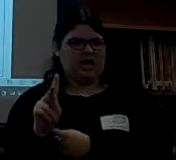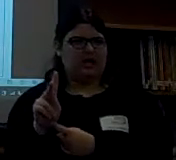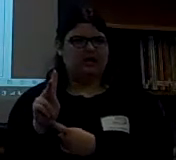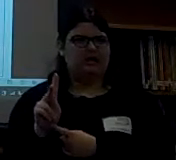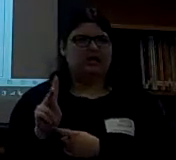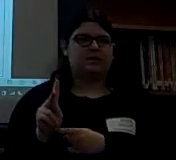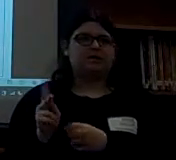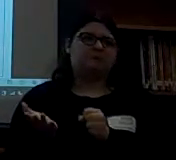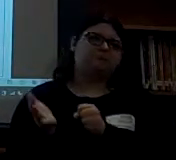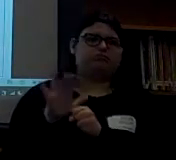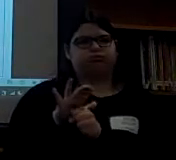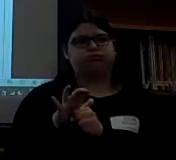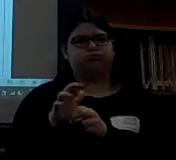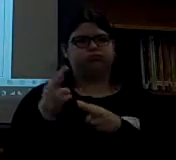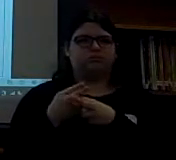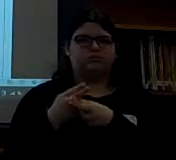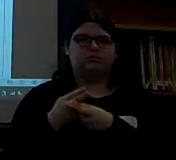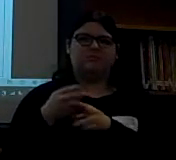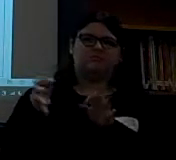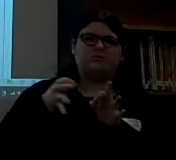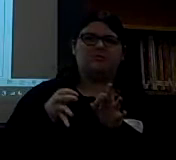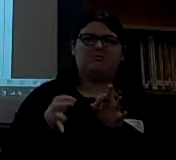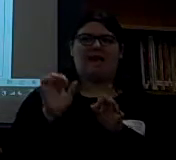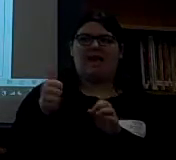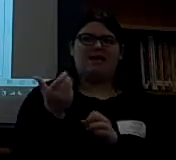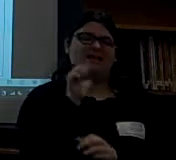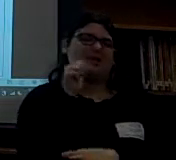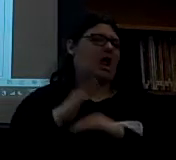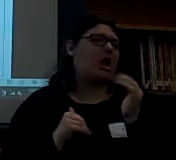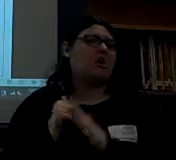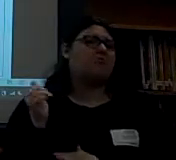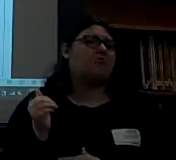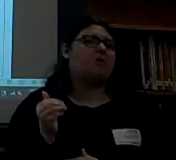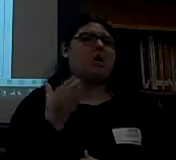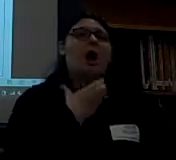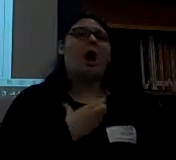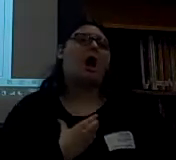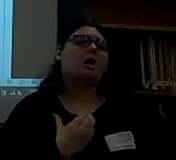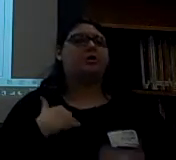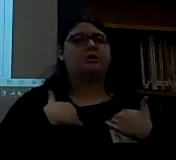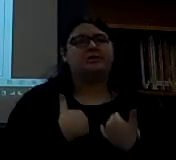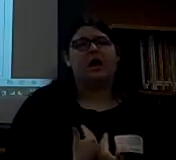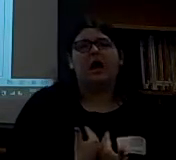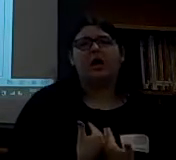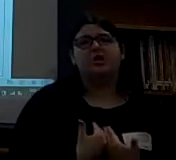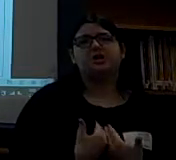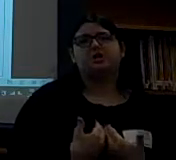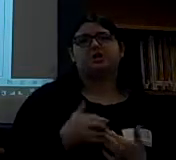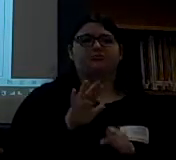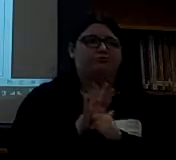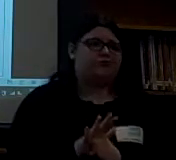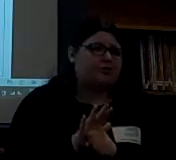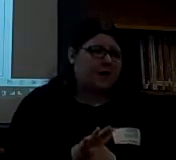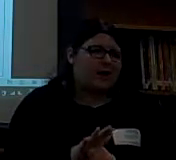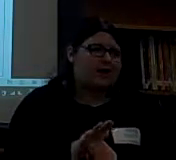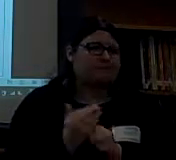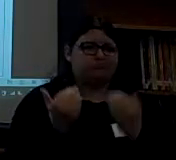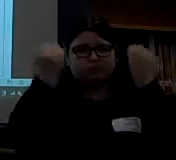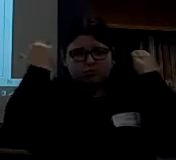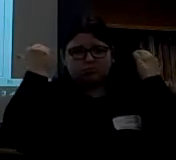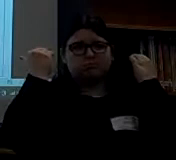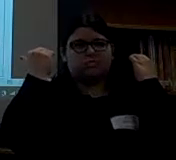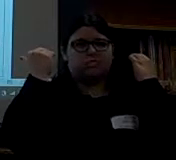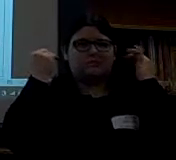blanket term I use to describe anything uncomfortable. So maybe we're hungry, or we're tired, or we're stressed out, we're